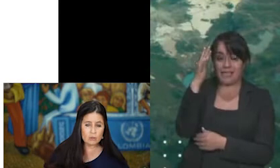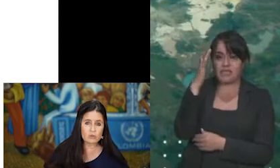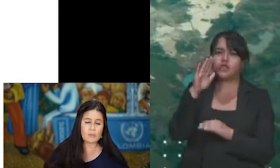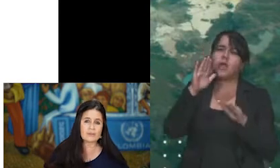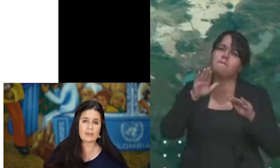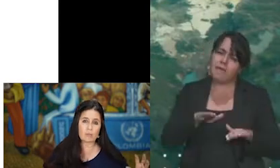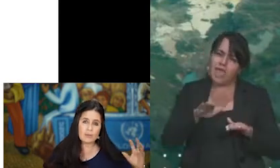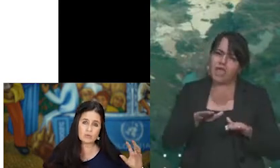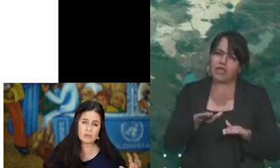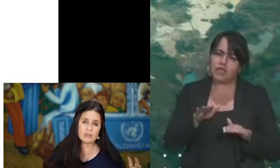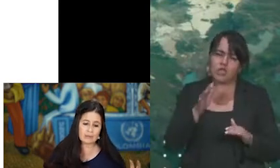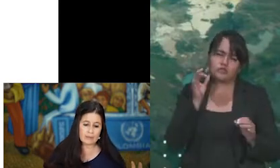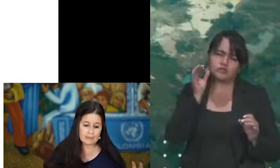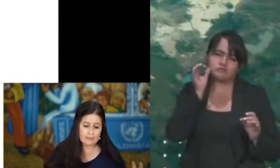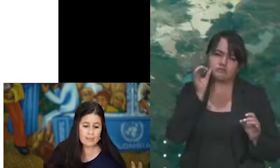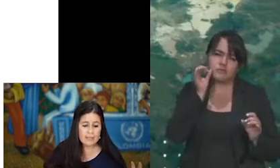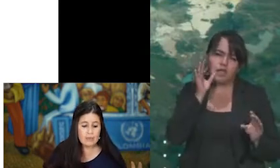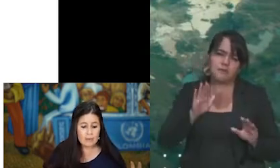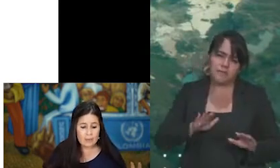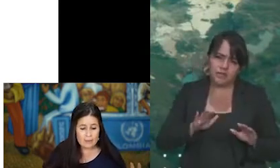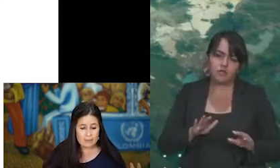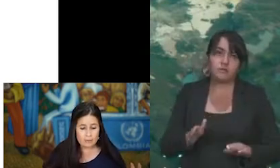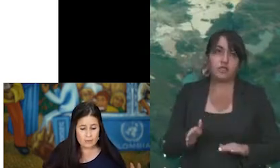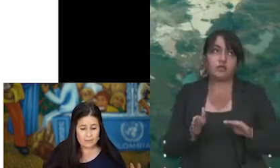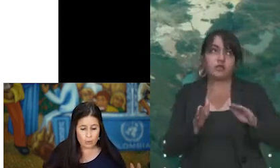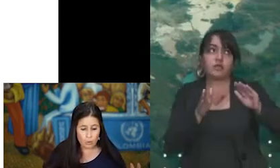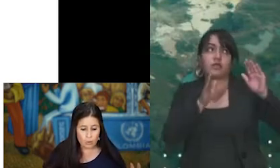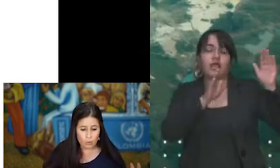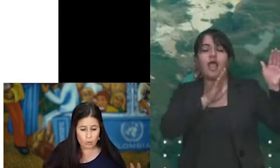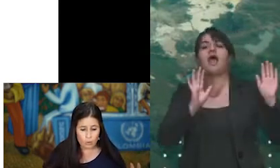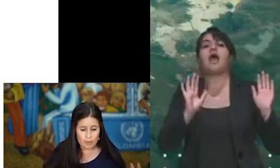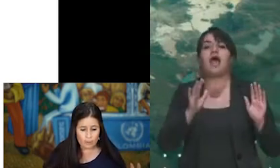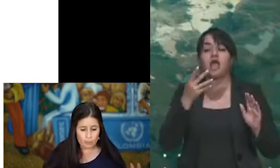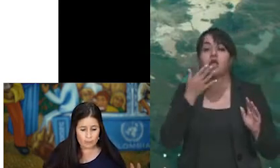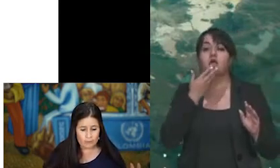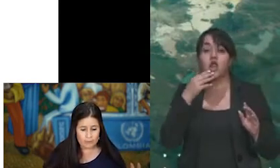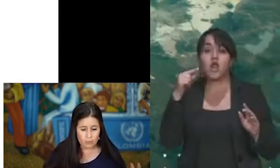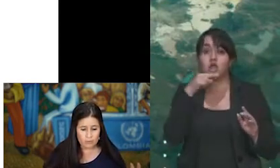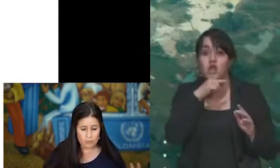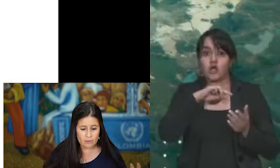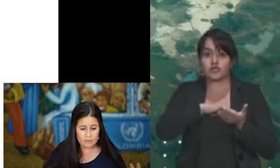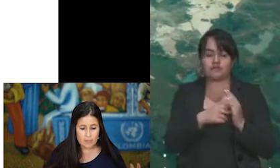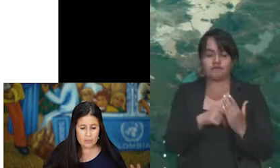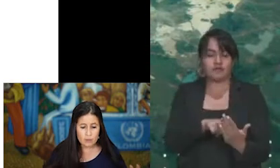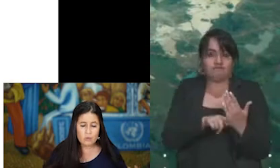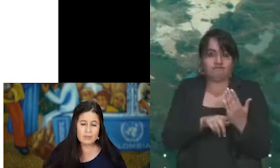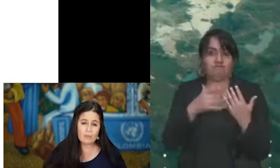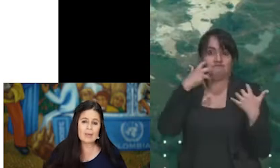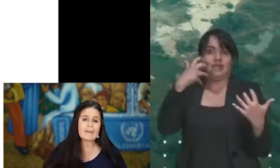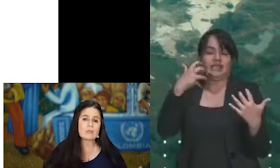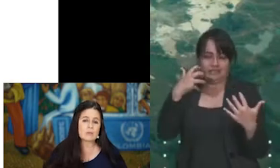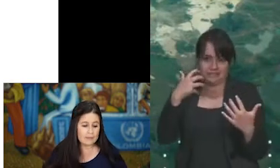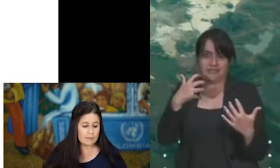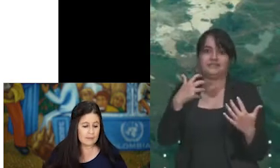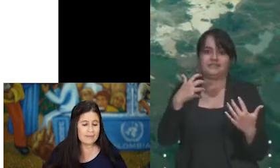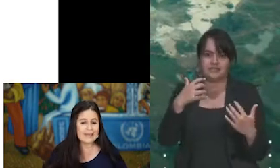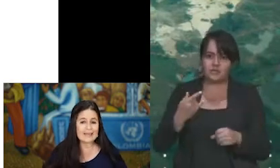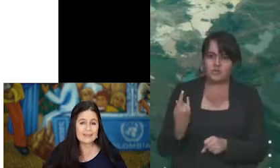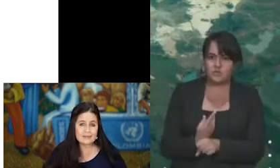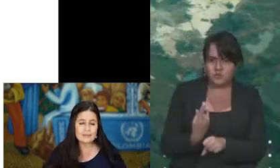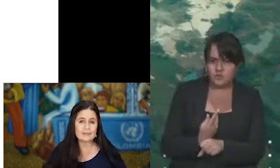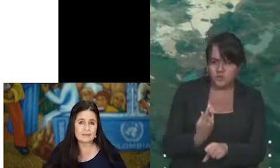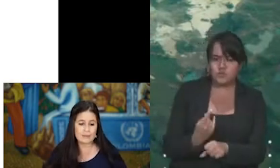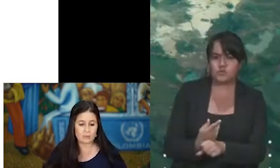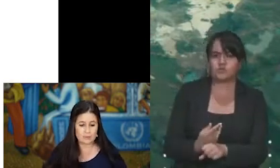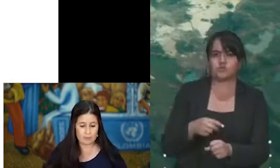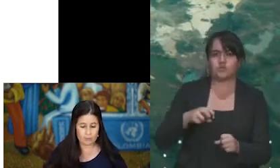ones that least quantity of warnings, and then migrates to the red color that we see in some zones where we have the greatest number of warnings that have been